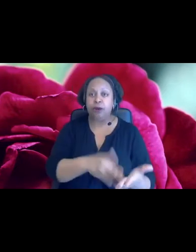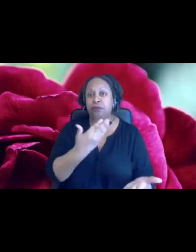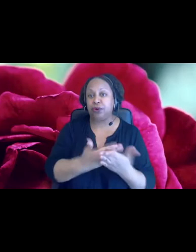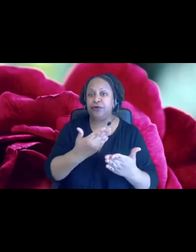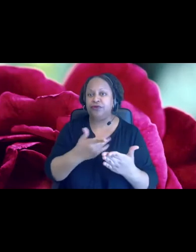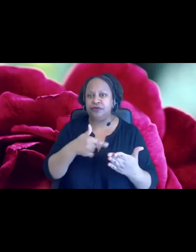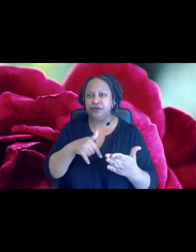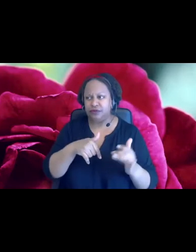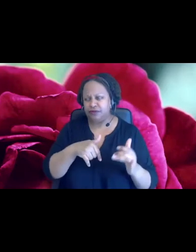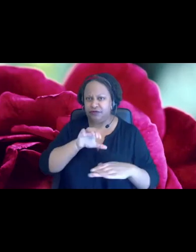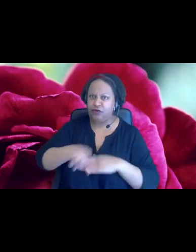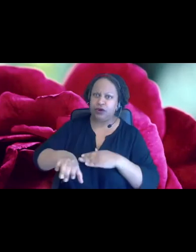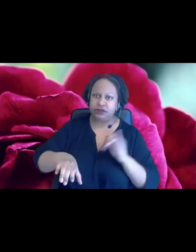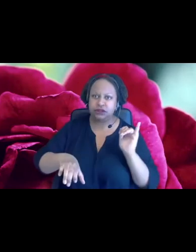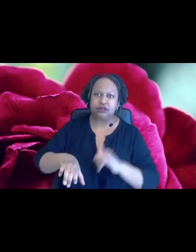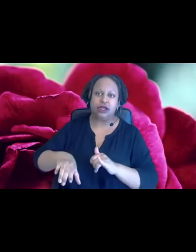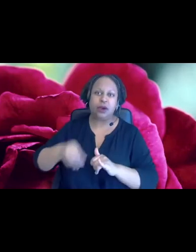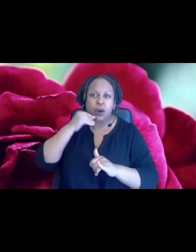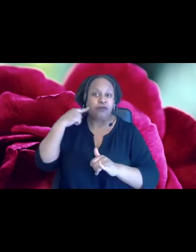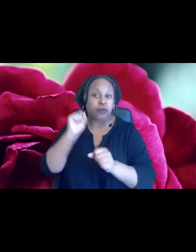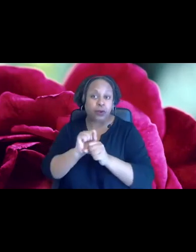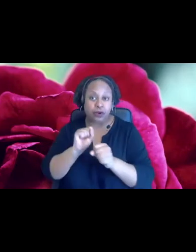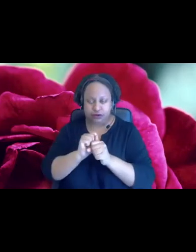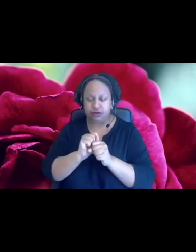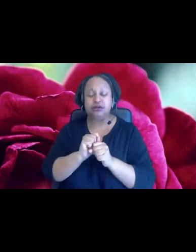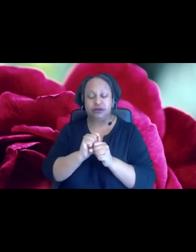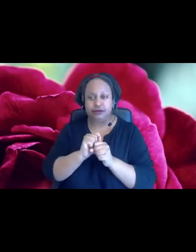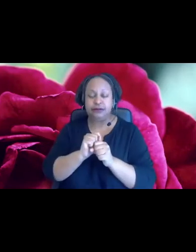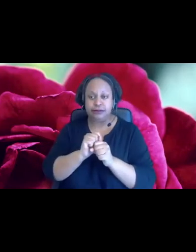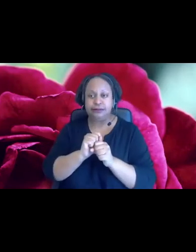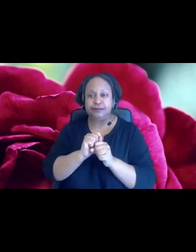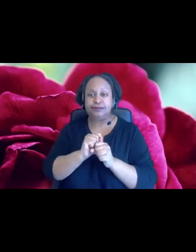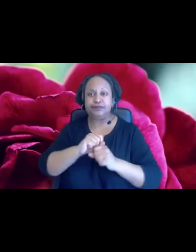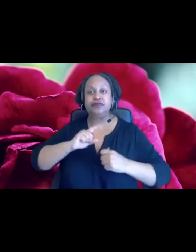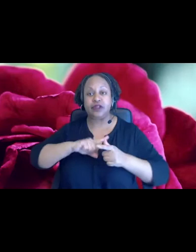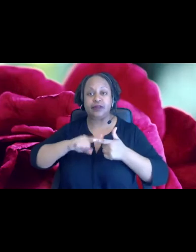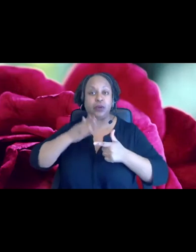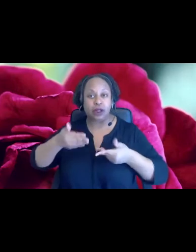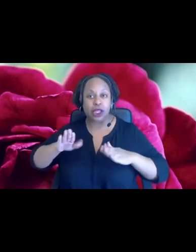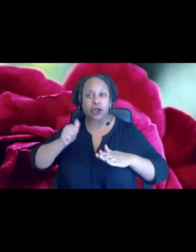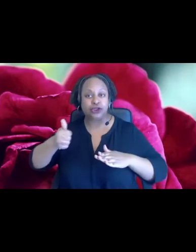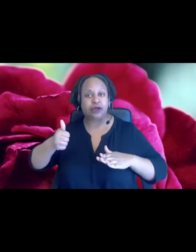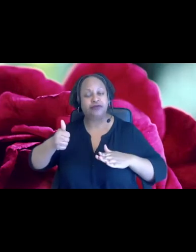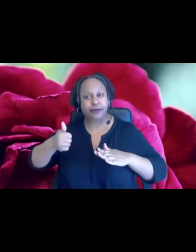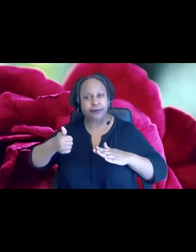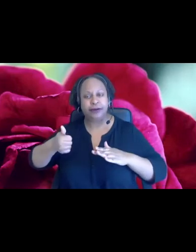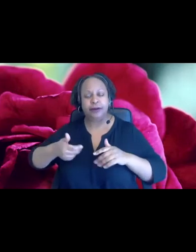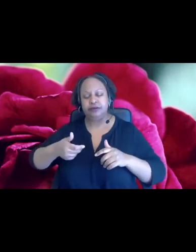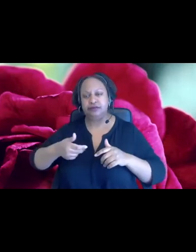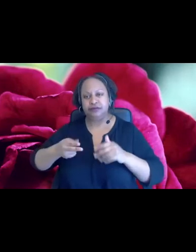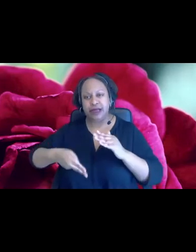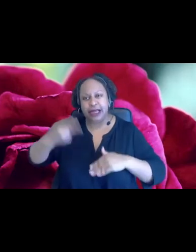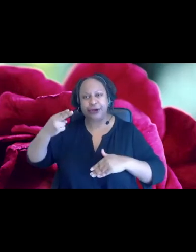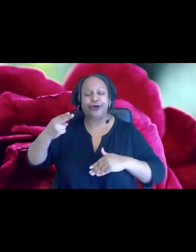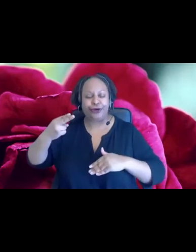home. And then that is likely to allow you to claim a bigger amount based on your